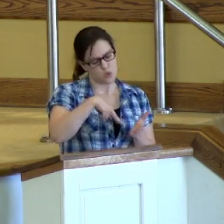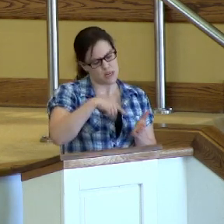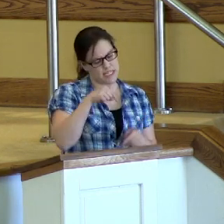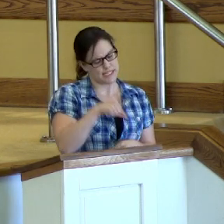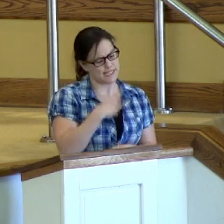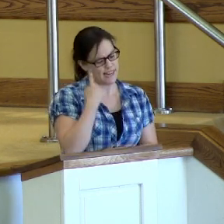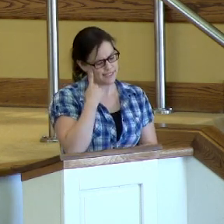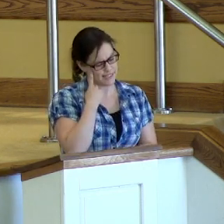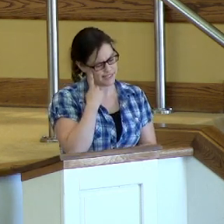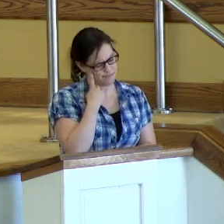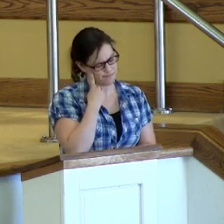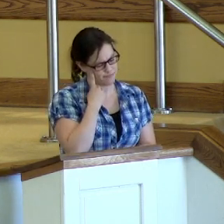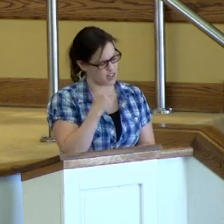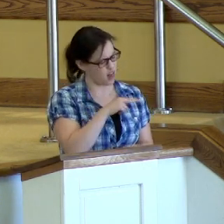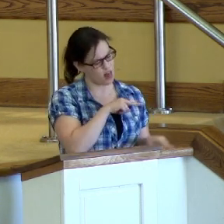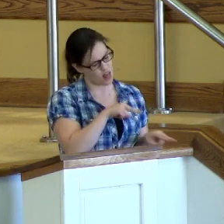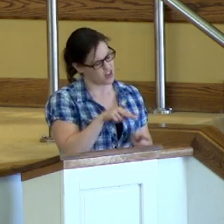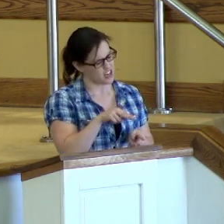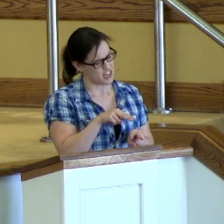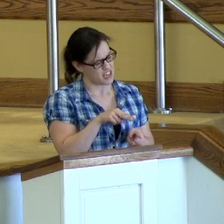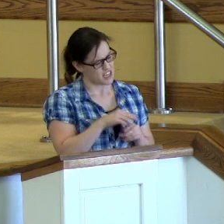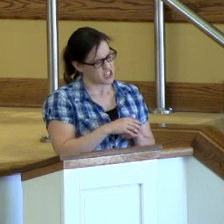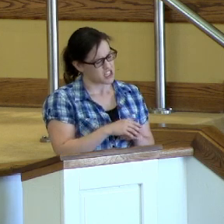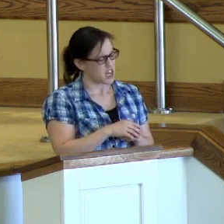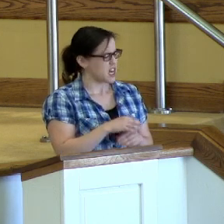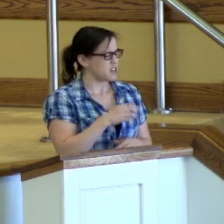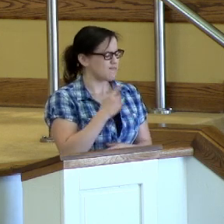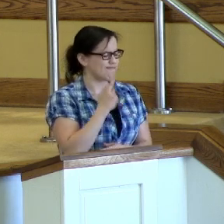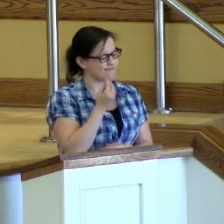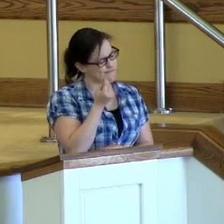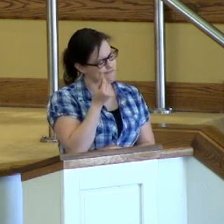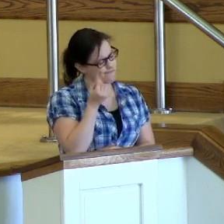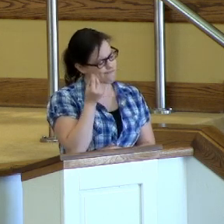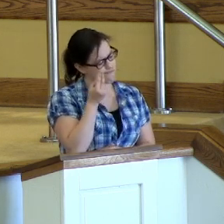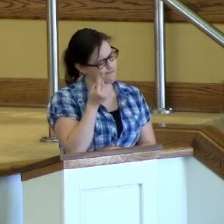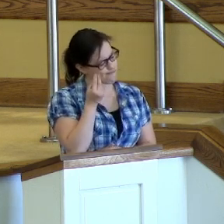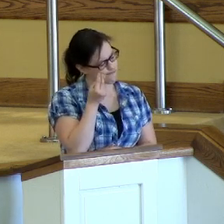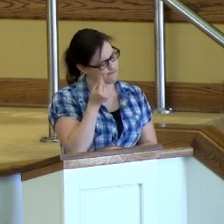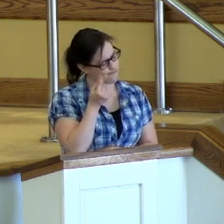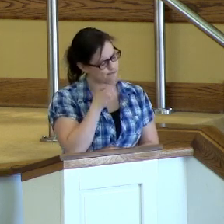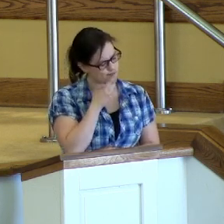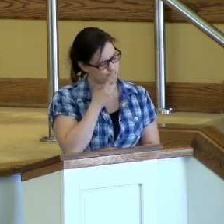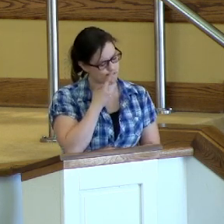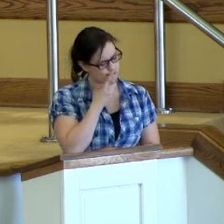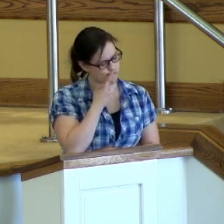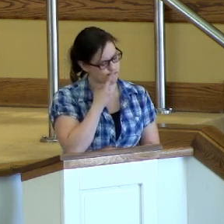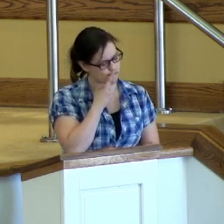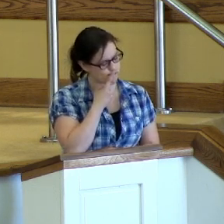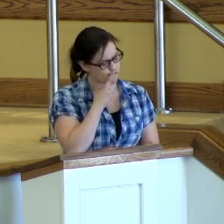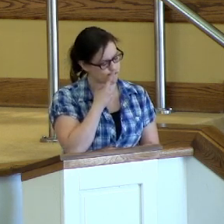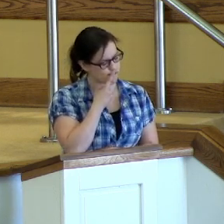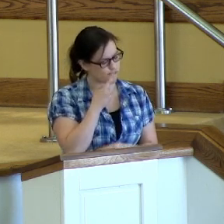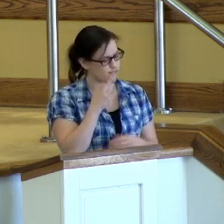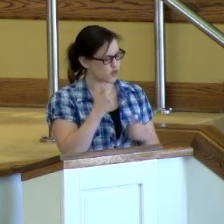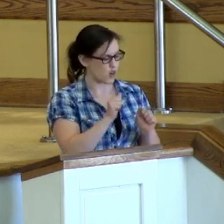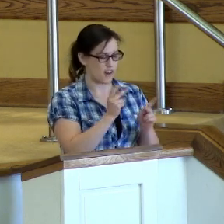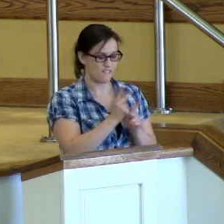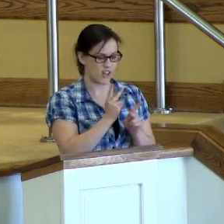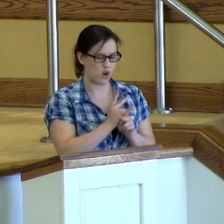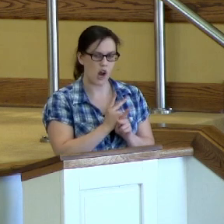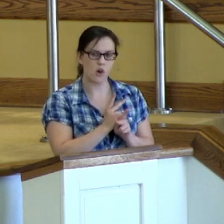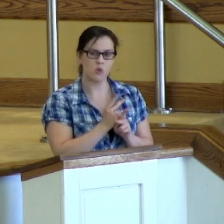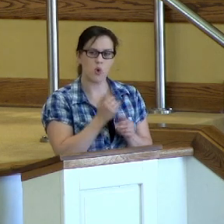kind of glancing through it, kind of like a rock skipping on the water. And so I was going over things, trying to look, like, which